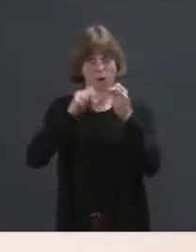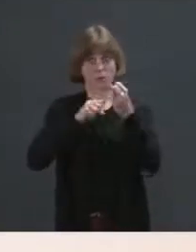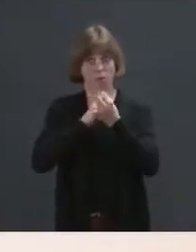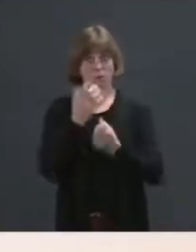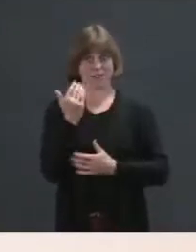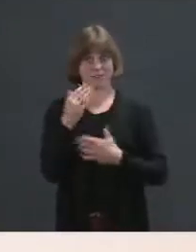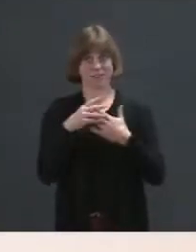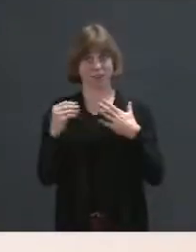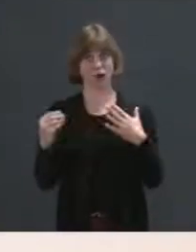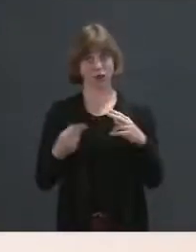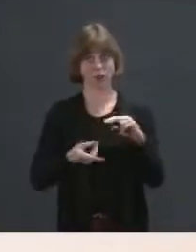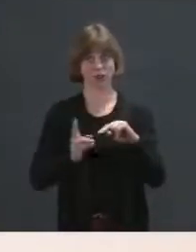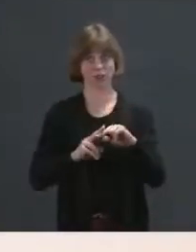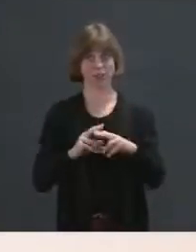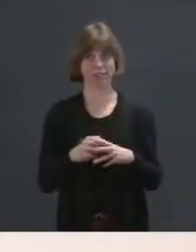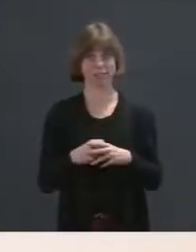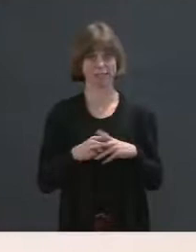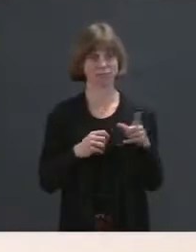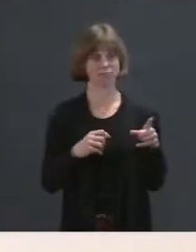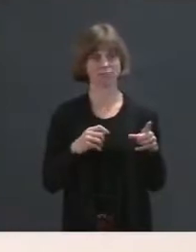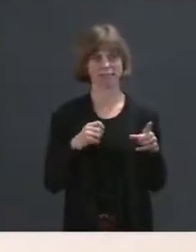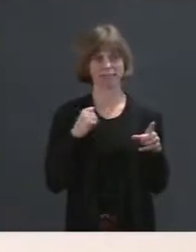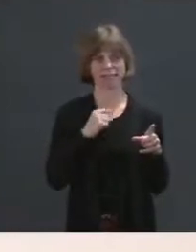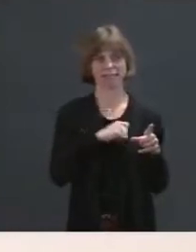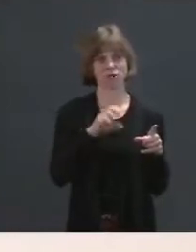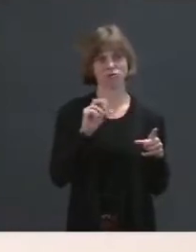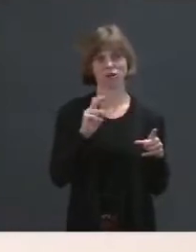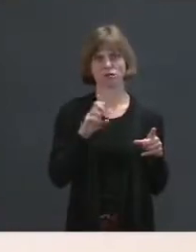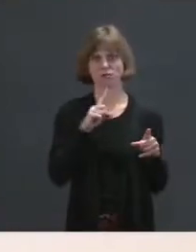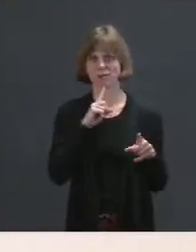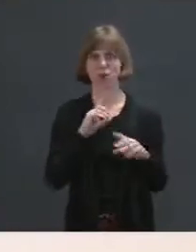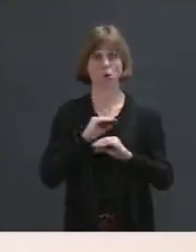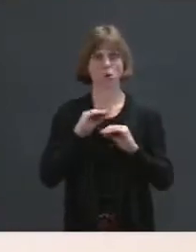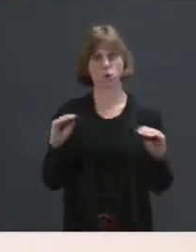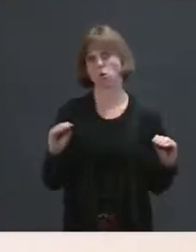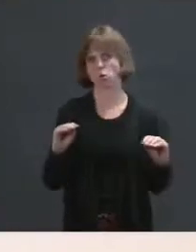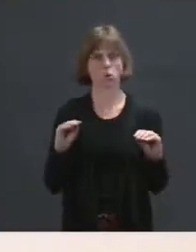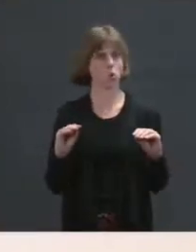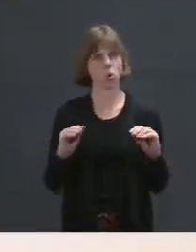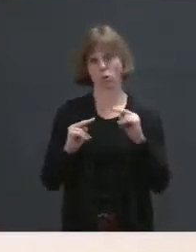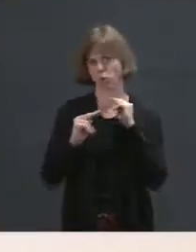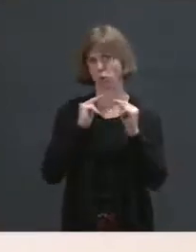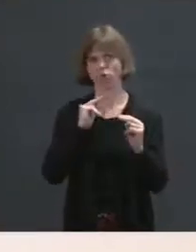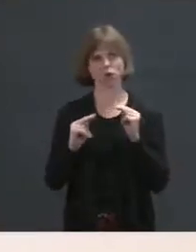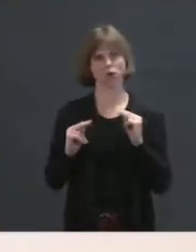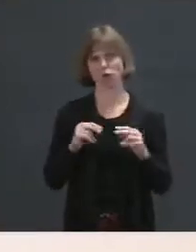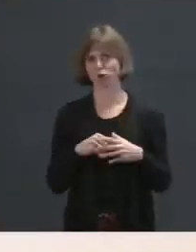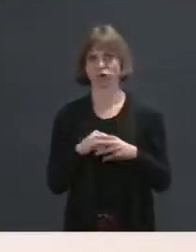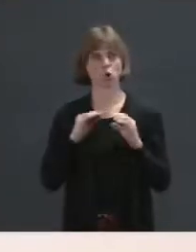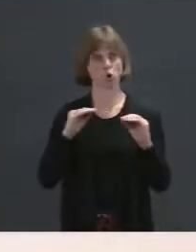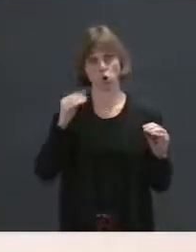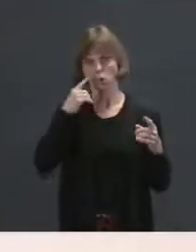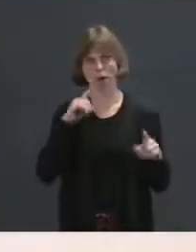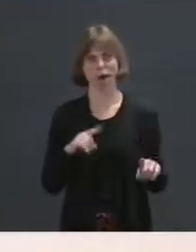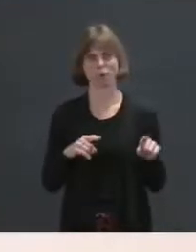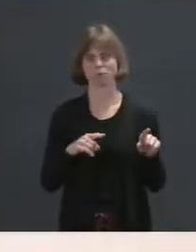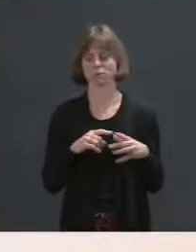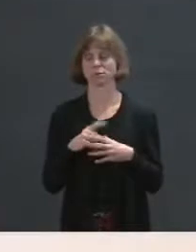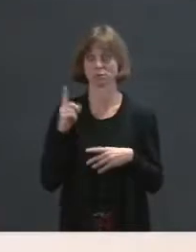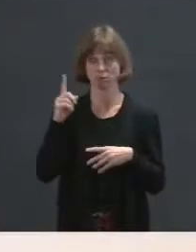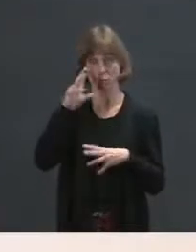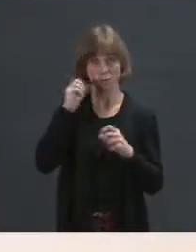increase. Senator Sanders has said there's no room for compromise. Does the president think there's room for compromise on that $15? Well, the compromise